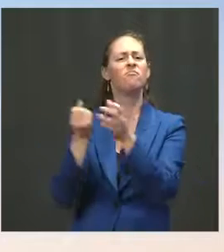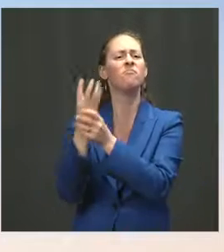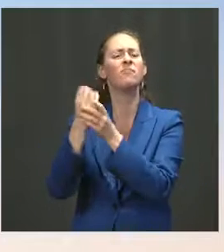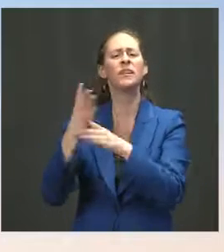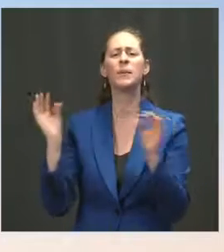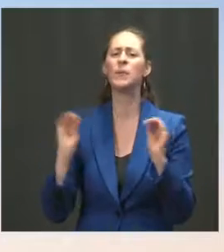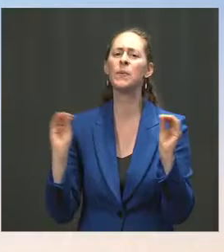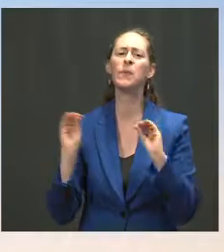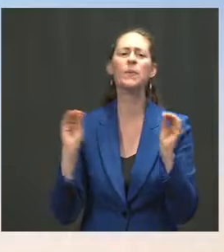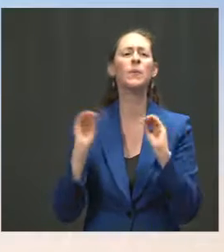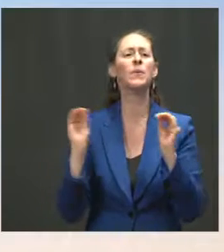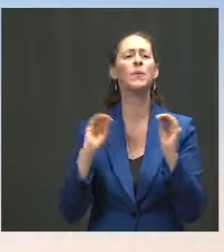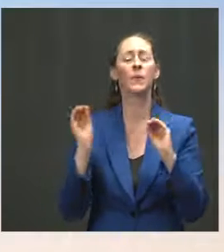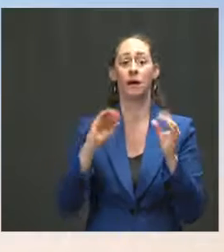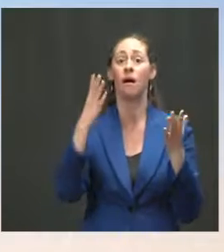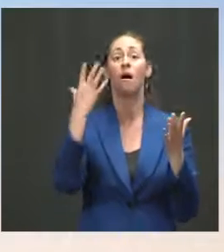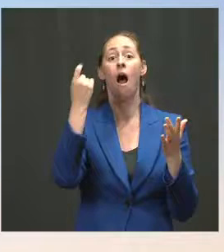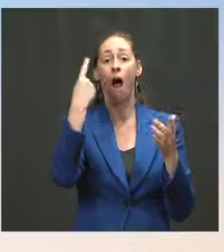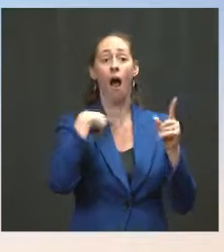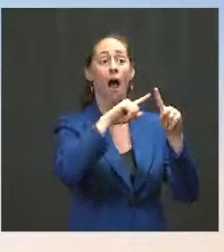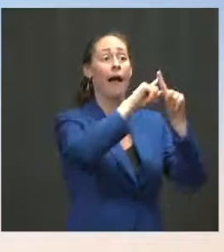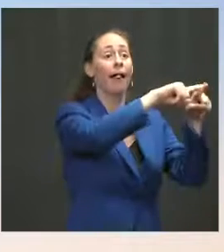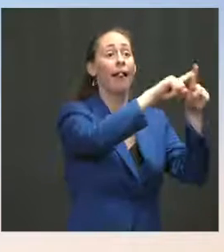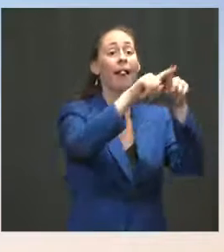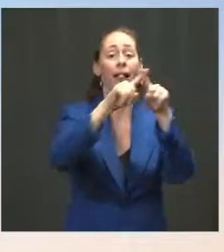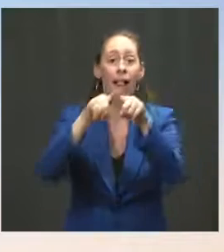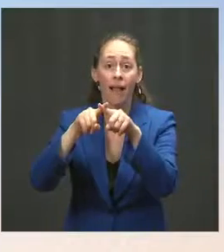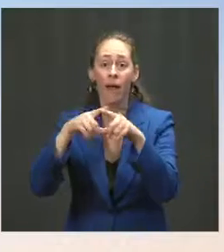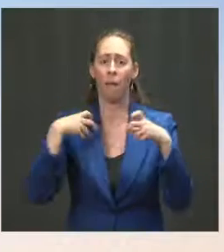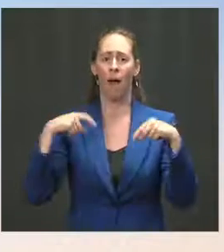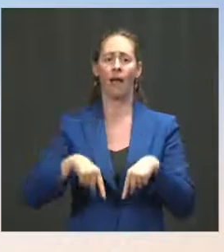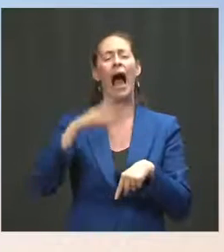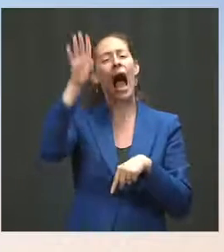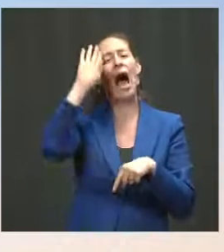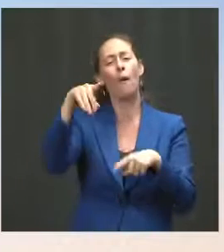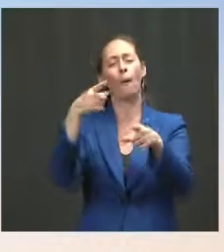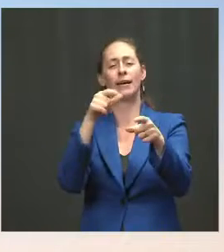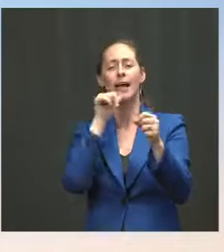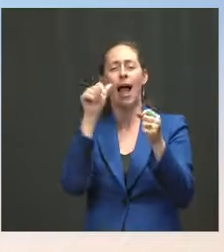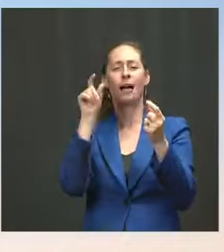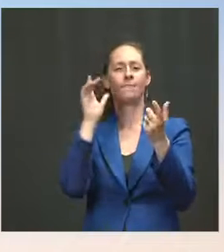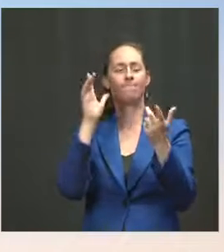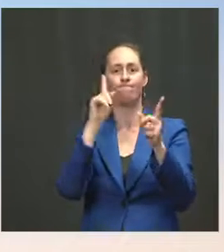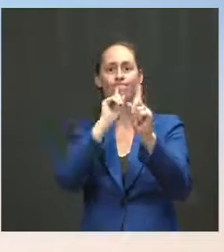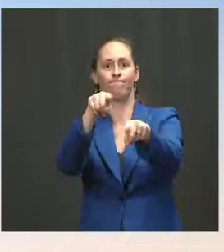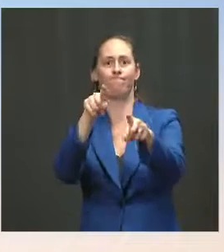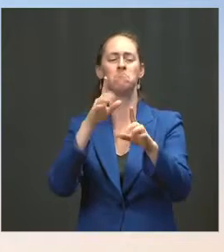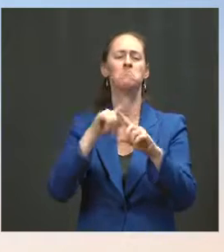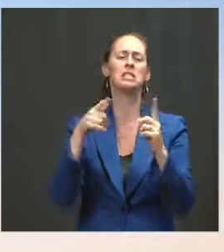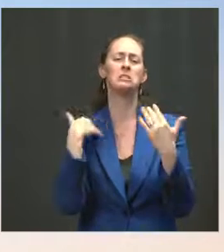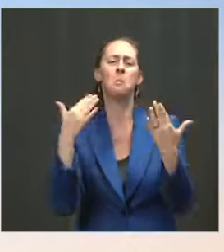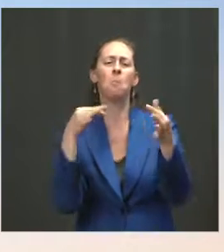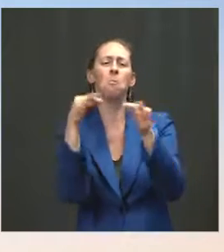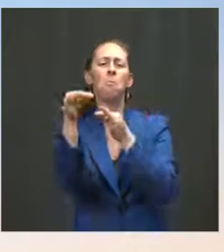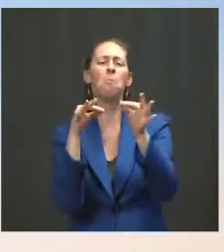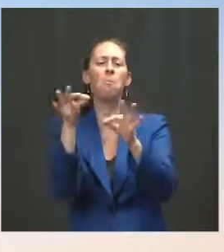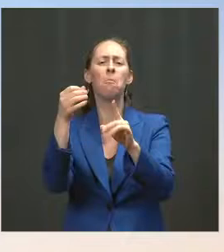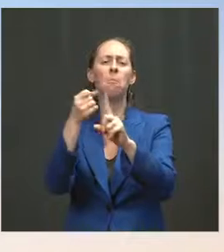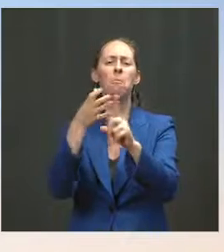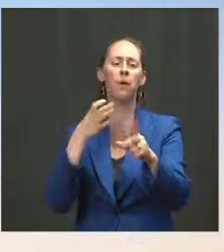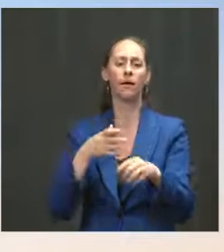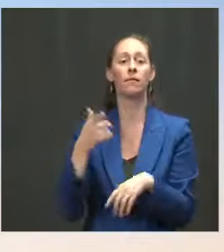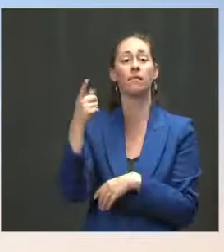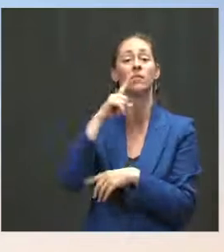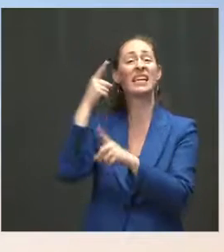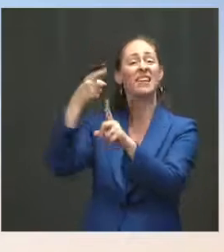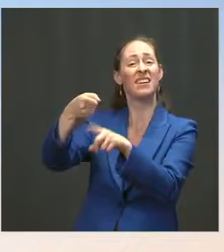note, I know that wasn't exactly your question, but I wanted to get that in there. Our view is one that there are steps OPEC can take. What